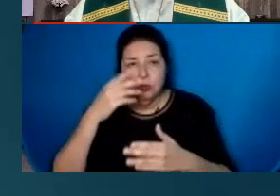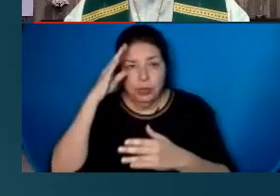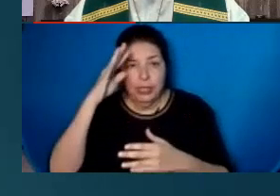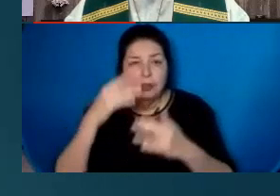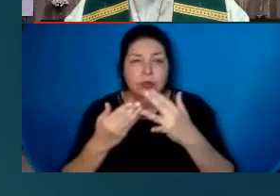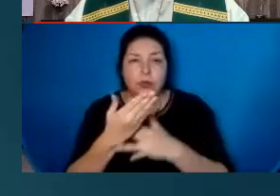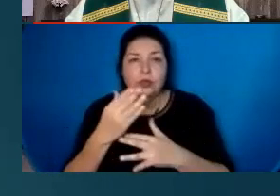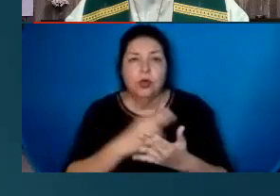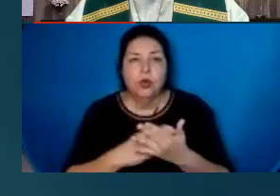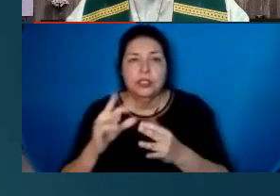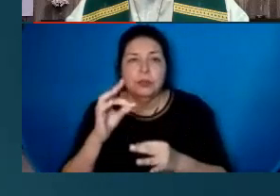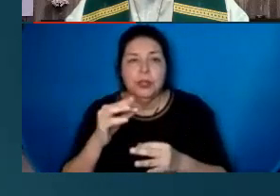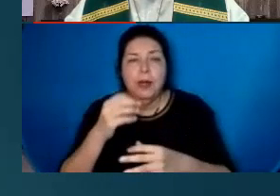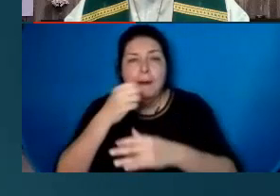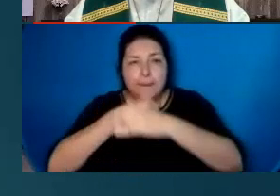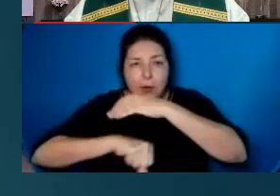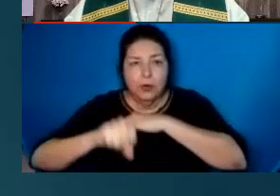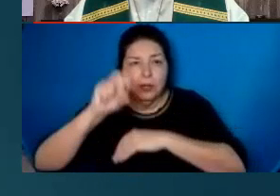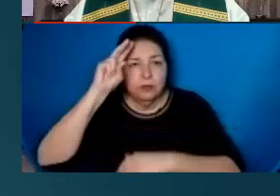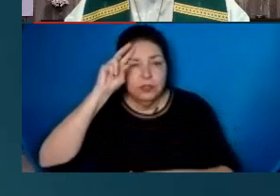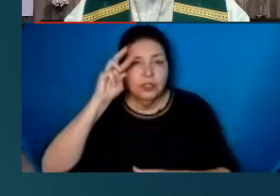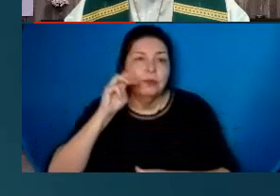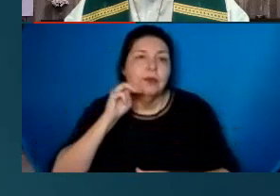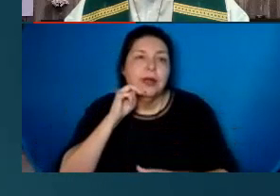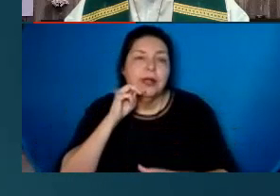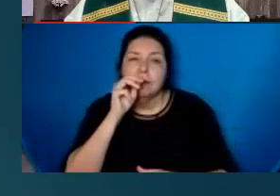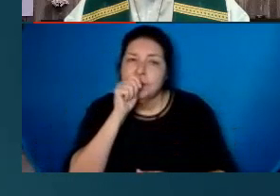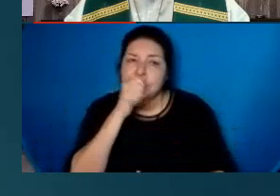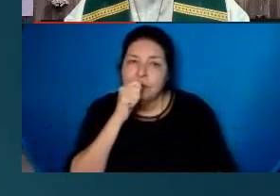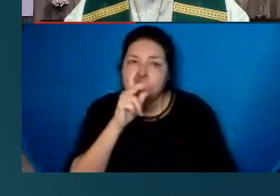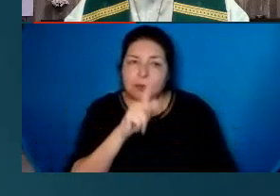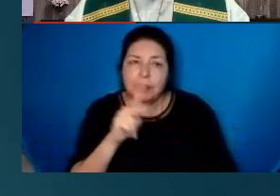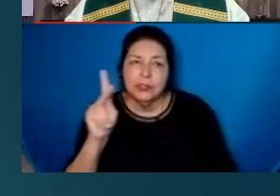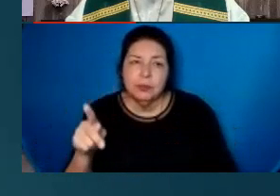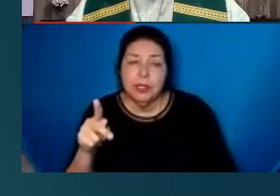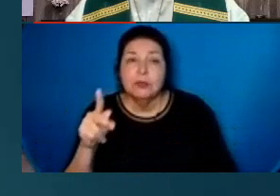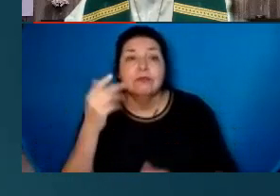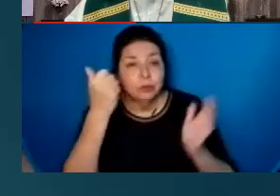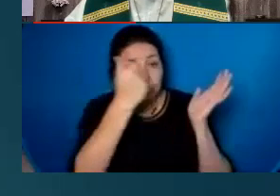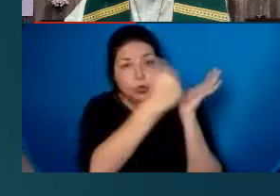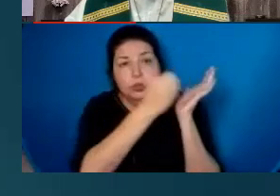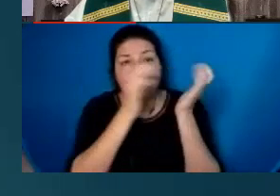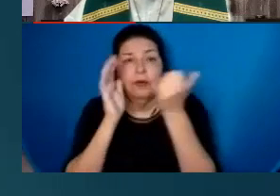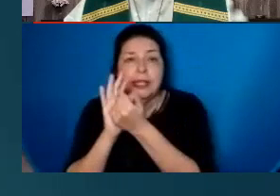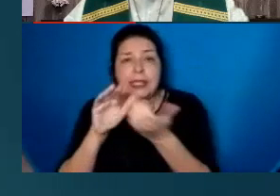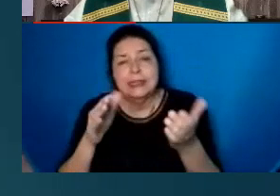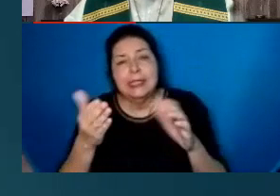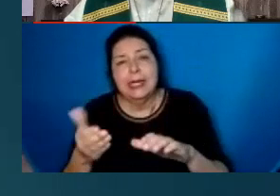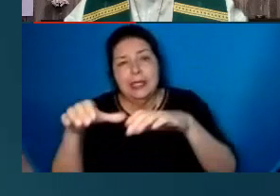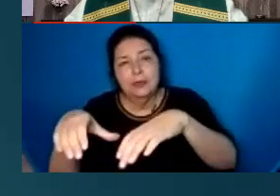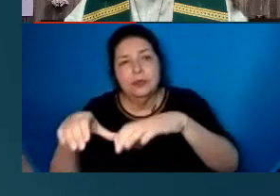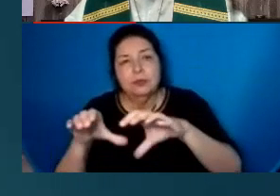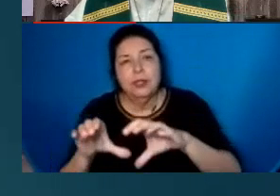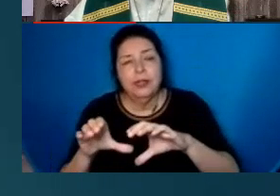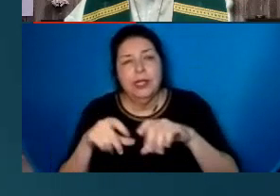Spirit, born of the Virgin Mary, suffered under Pontius Pilate, was crucified, died, and was buried. He